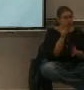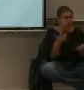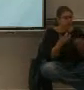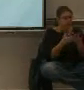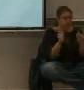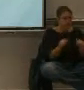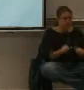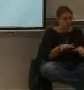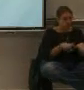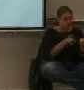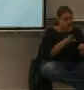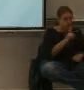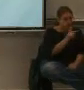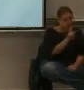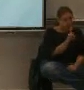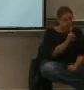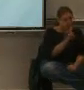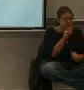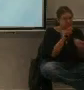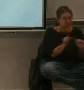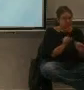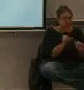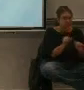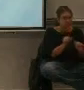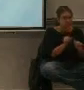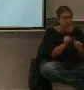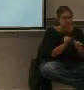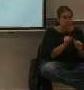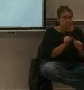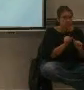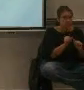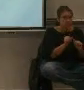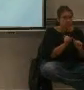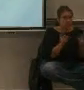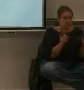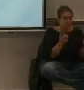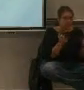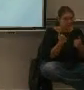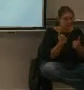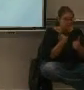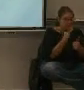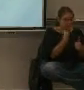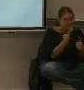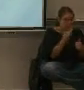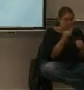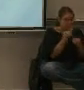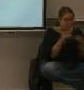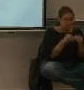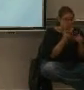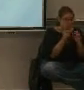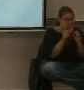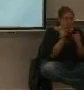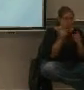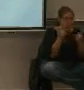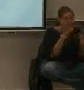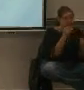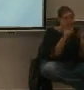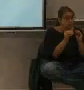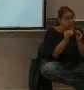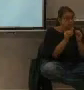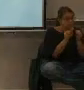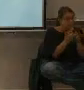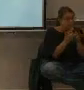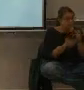rate. It's just the ability, it's why, winter's coming and don't eat more donuts, put on some fat for a later